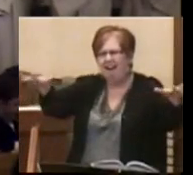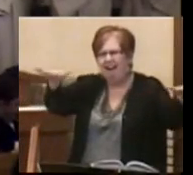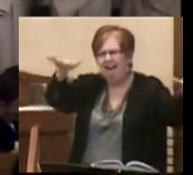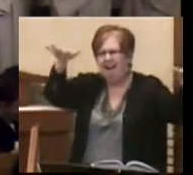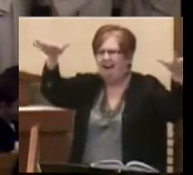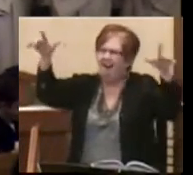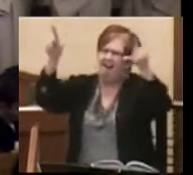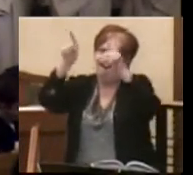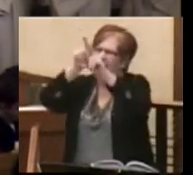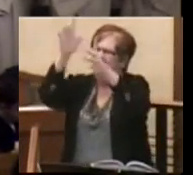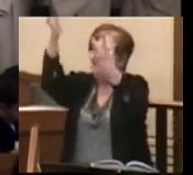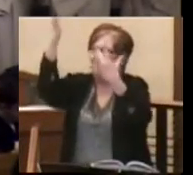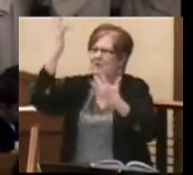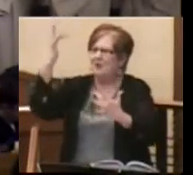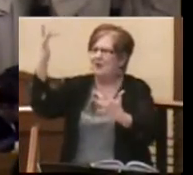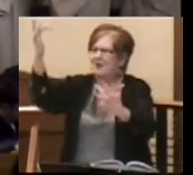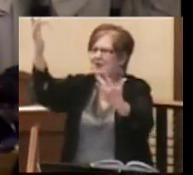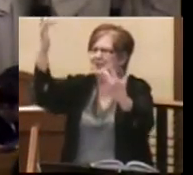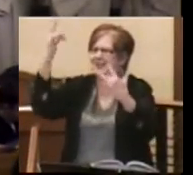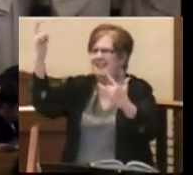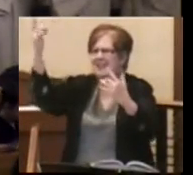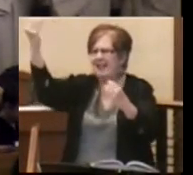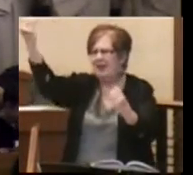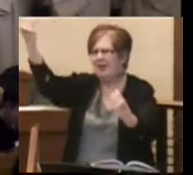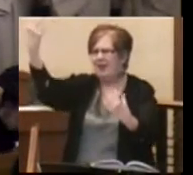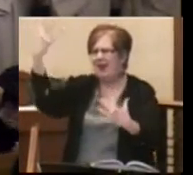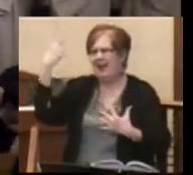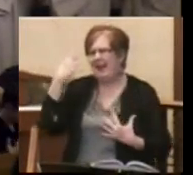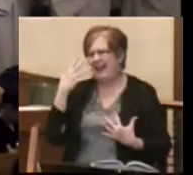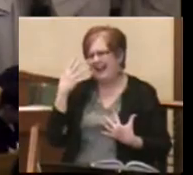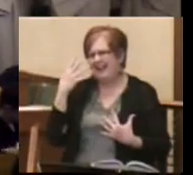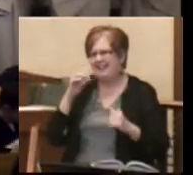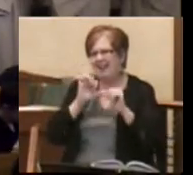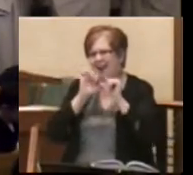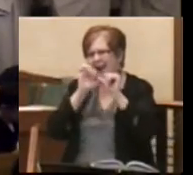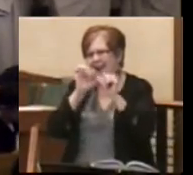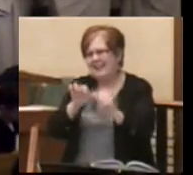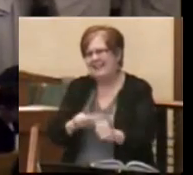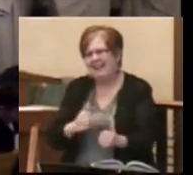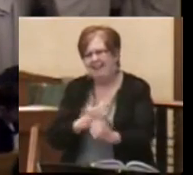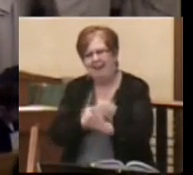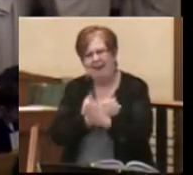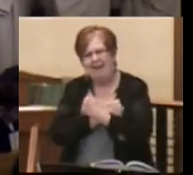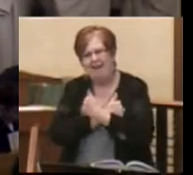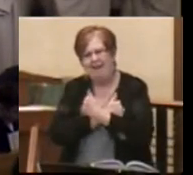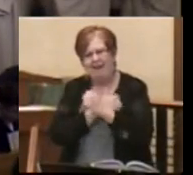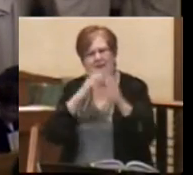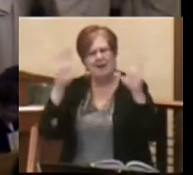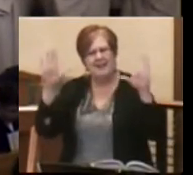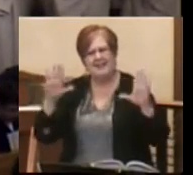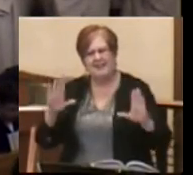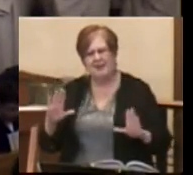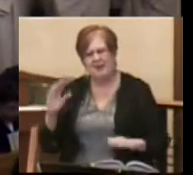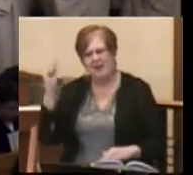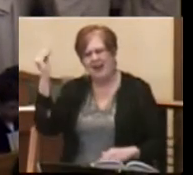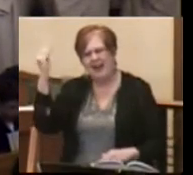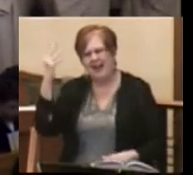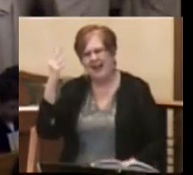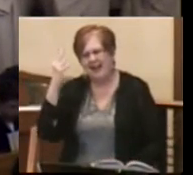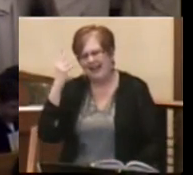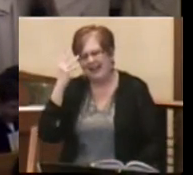flood, His mercy reigns. Unending love, amazing